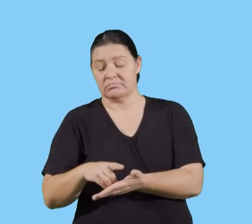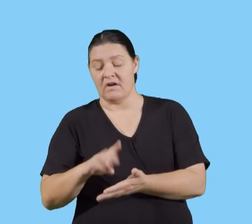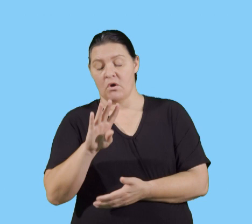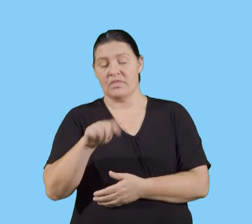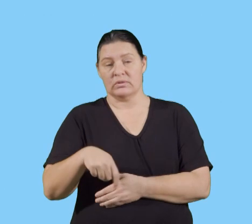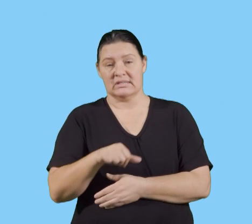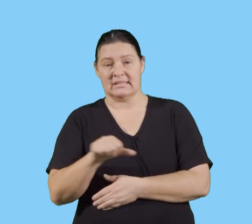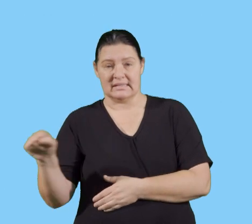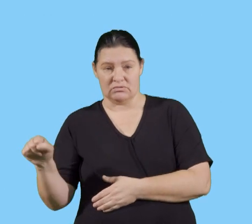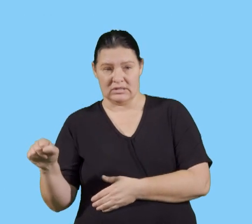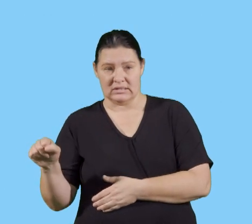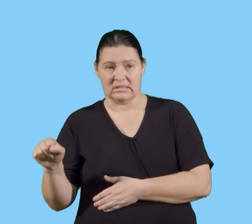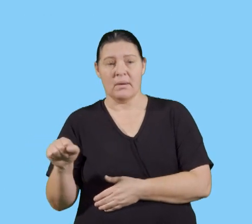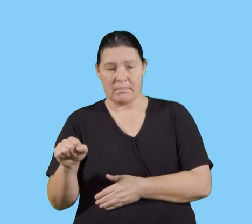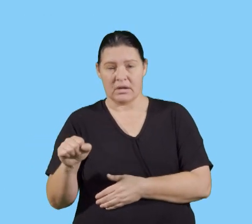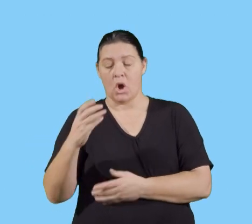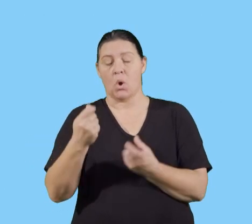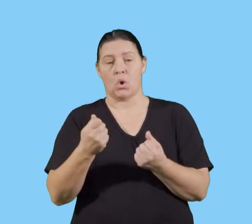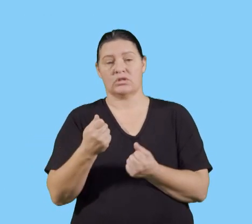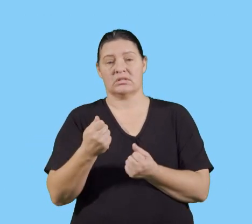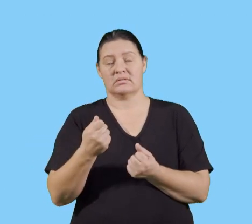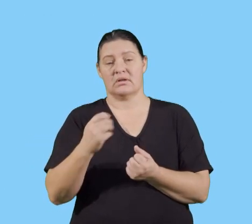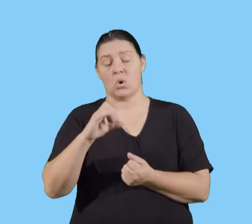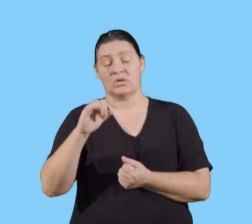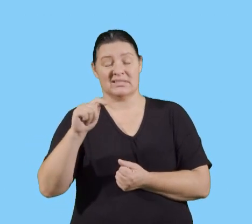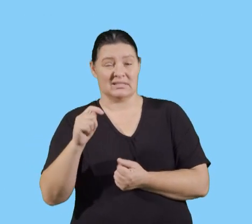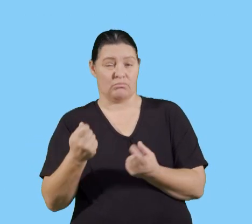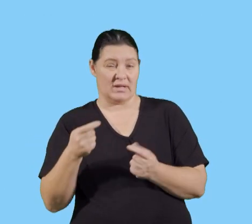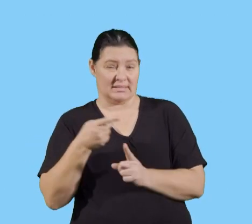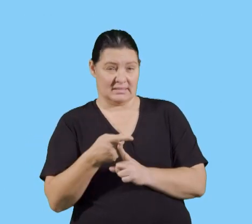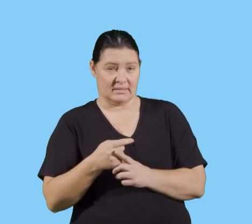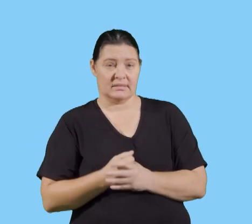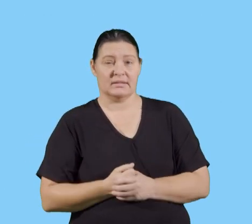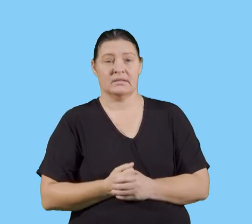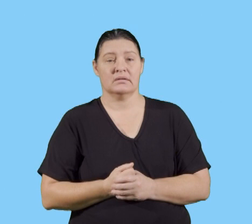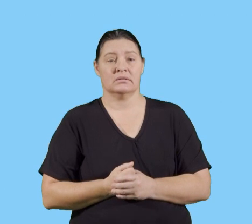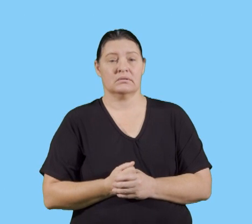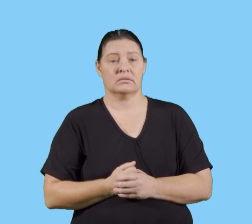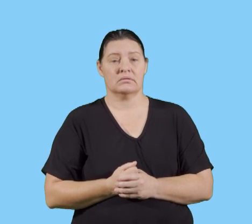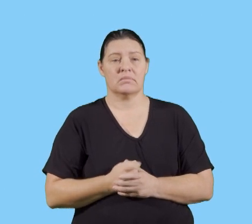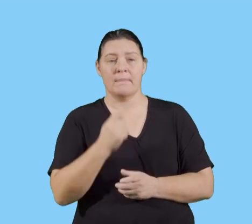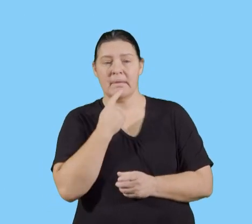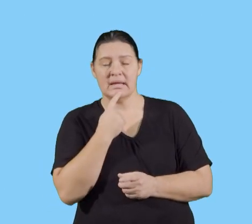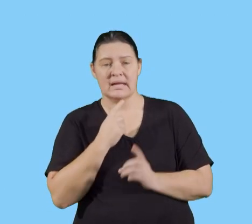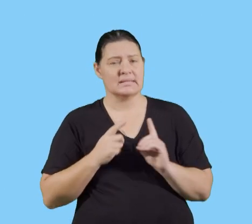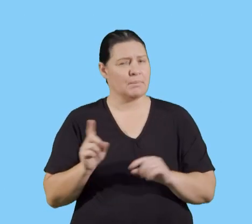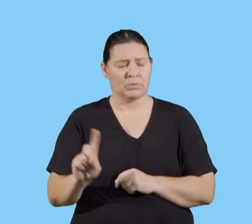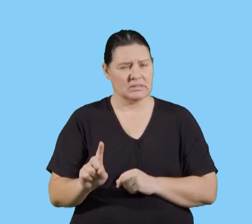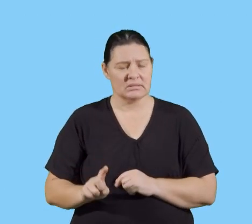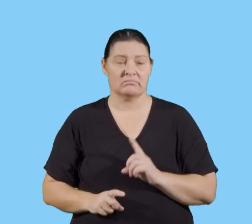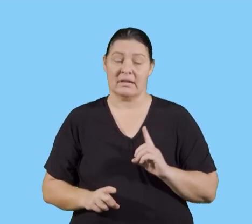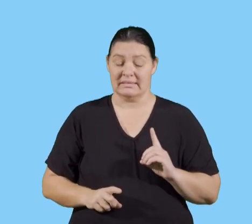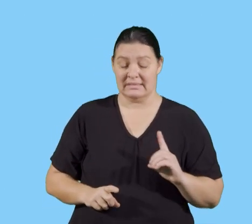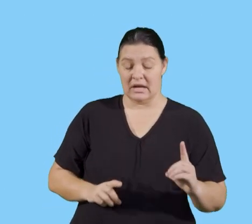is the cost price of the goods. We will come here now. Which account do we debit? We